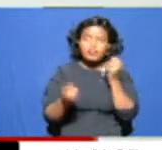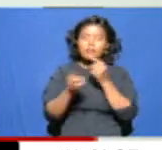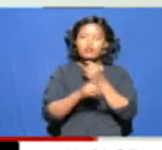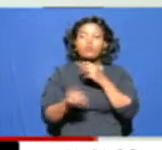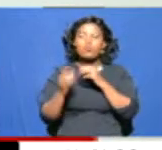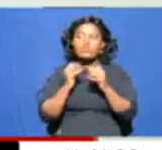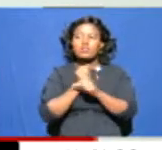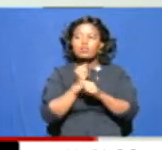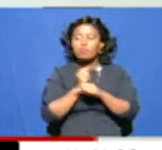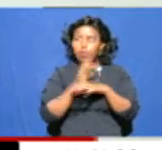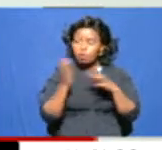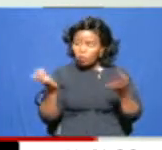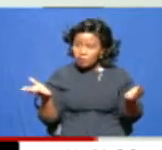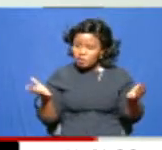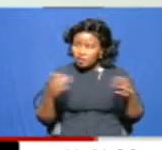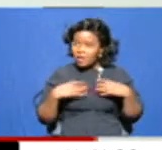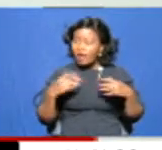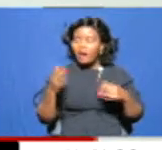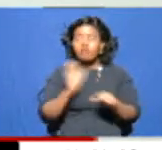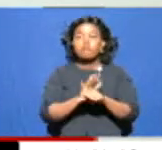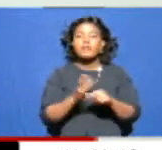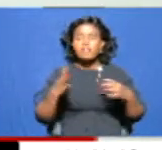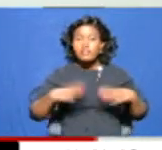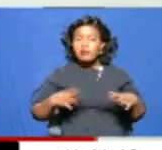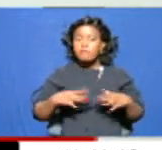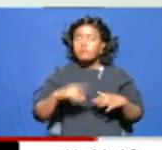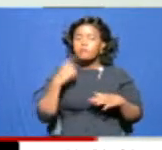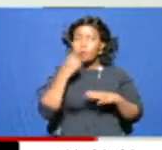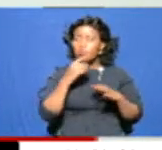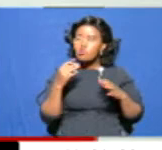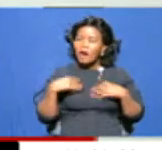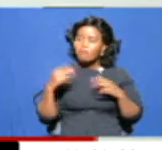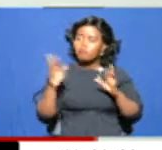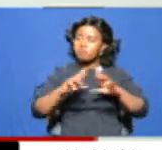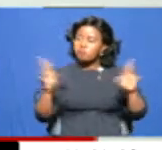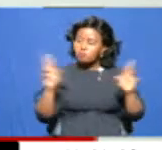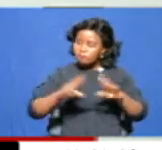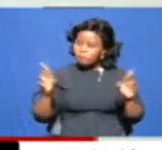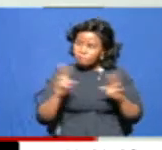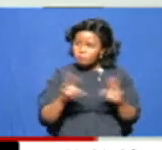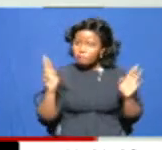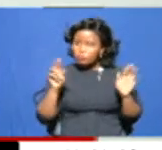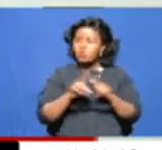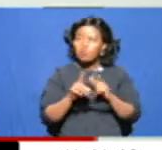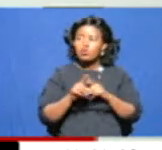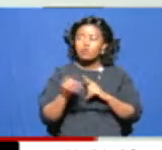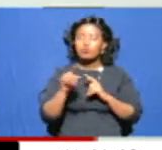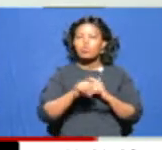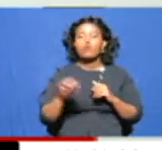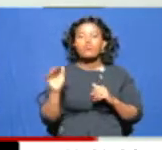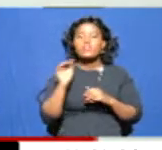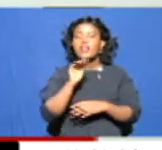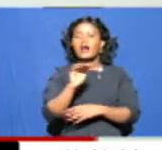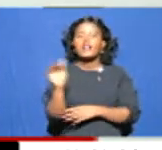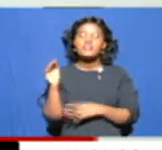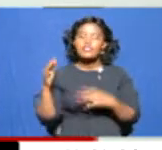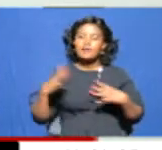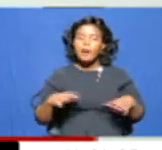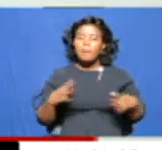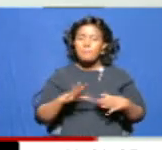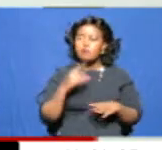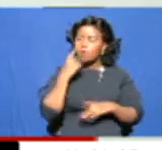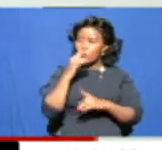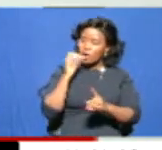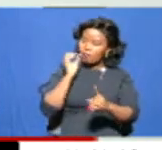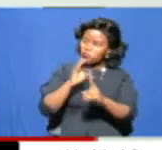role models that have come up, and we also call in speakers to come and give a talk to these girls in